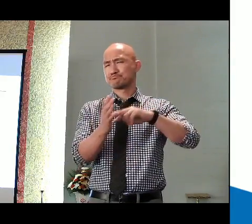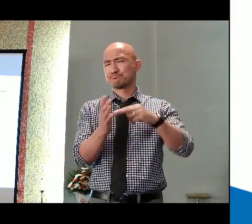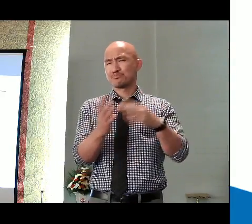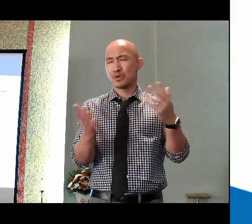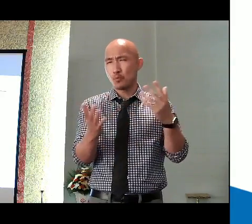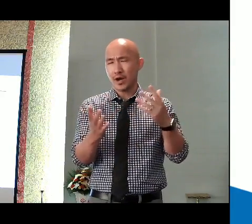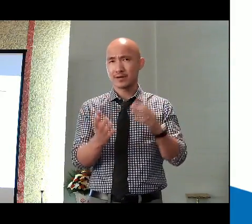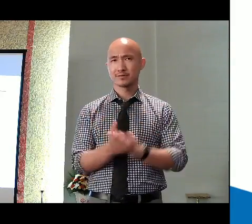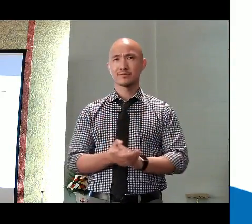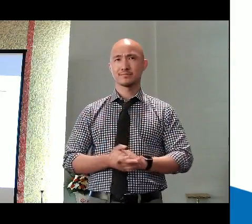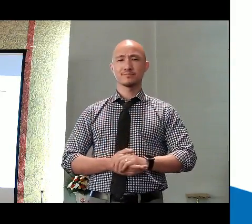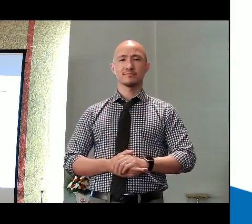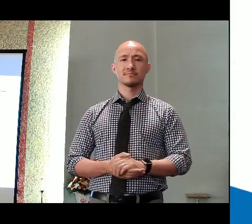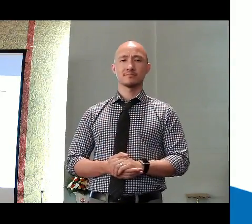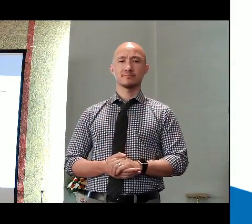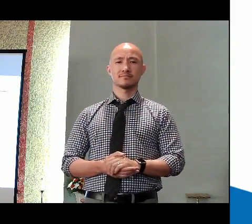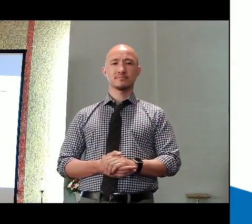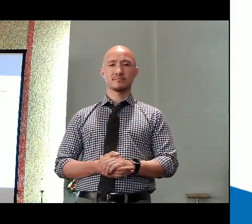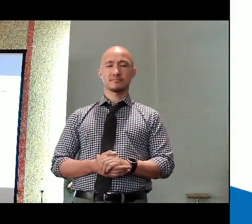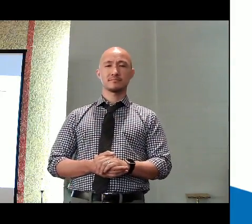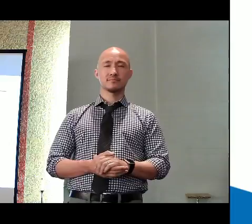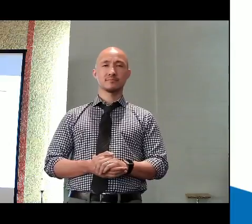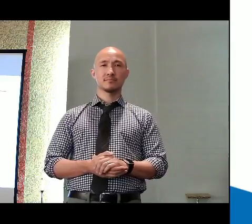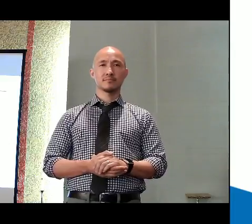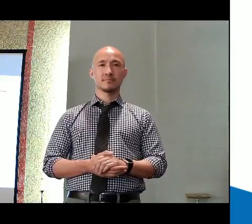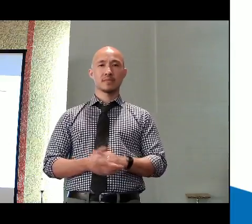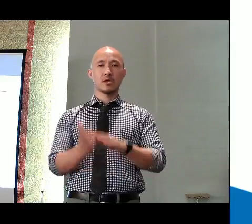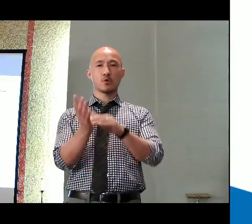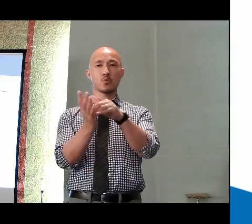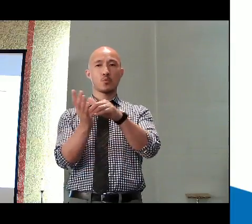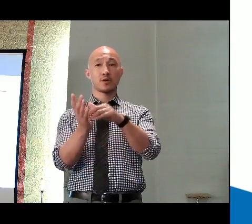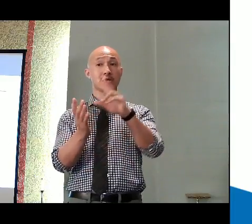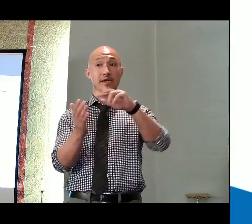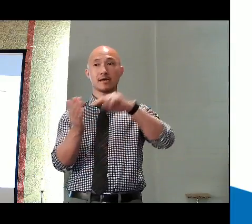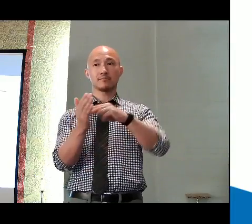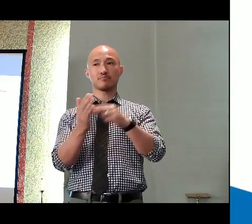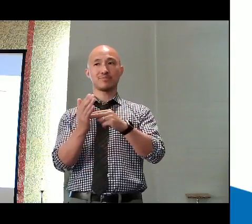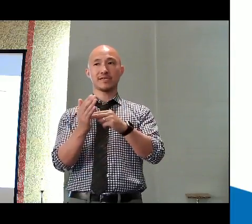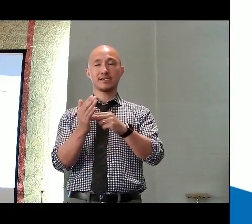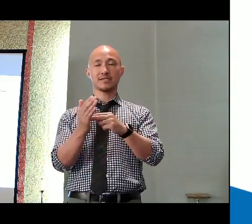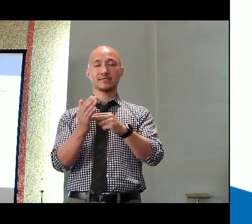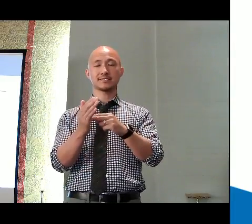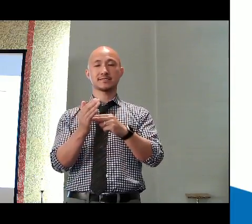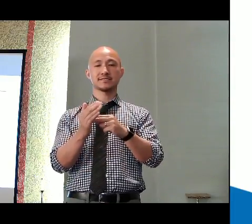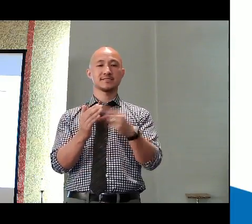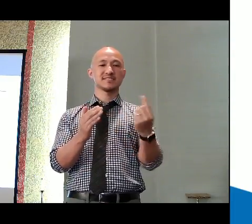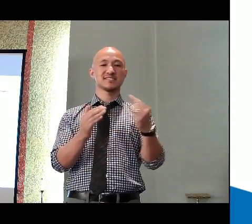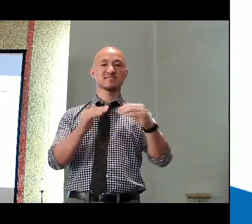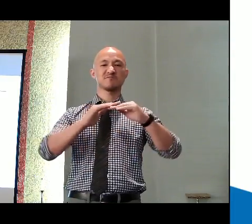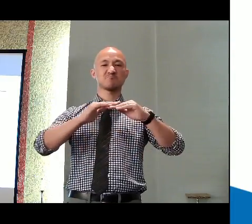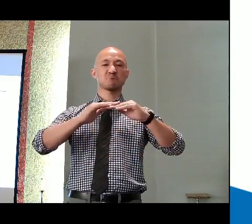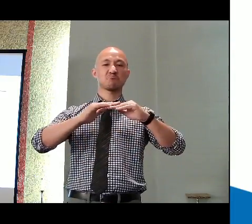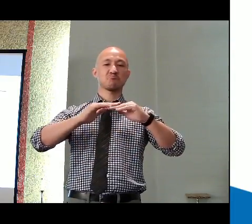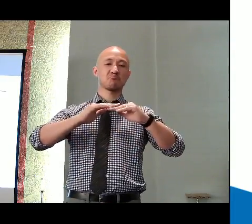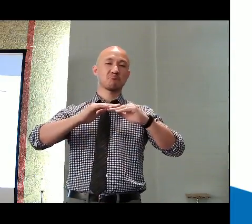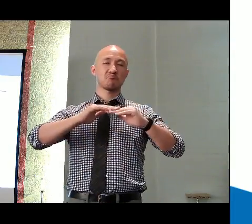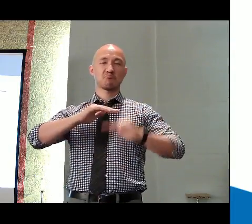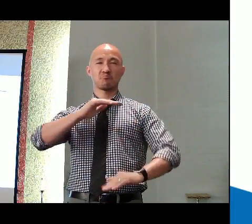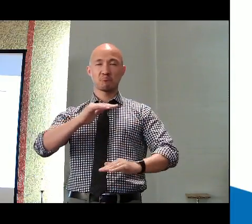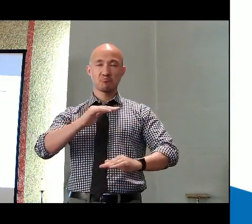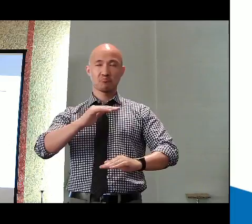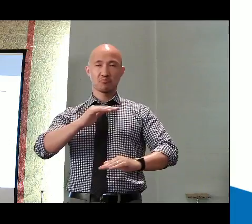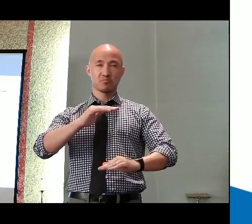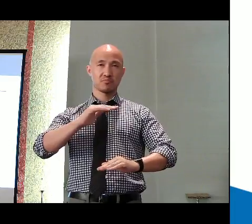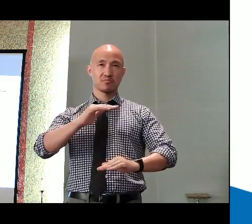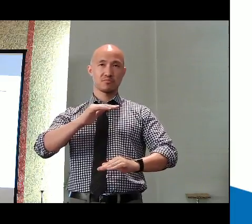first. Weakness does not imply inferiority. In 1 Peter chapter 3, verse 7, he says it right